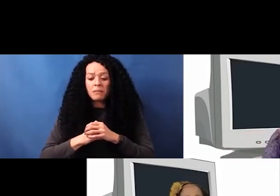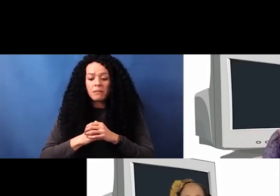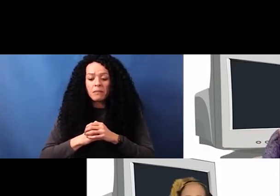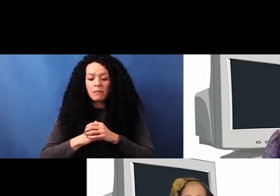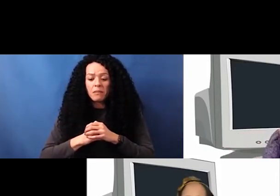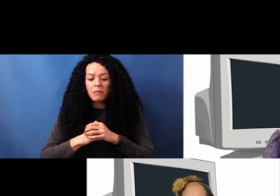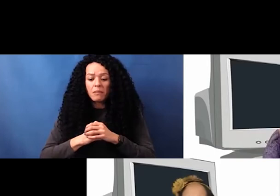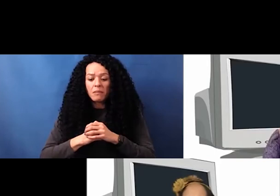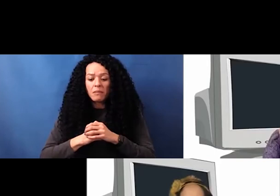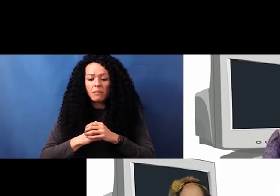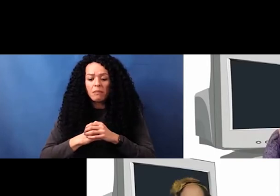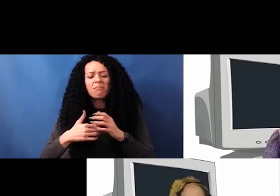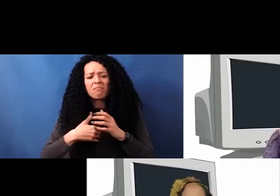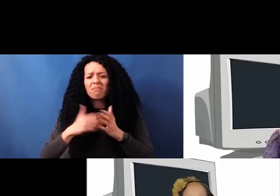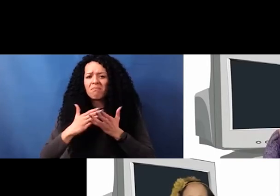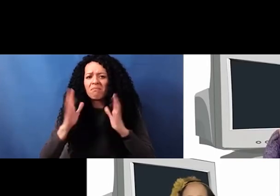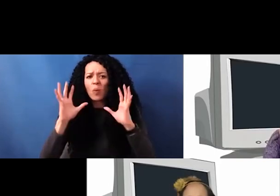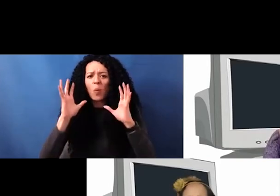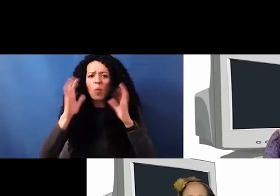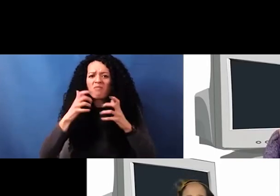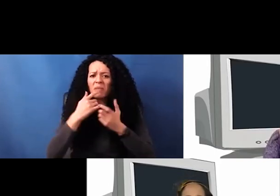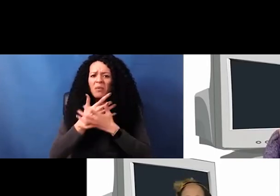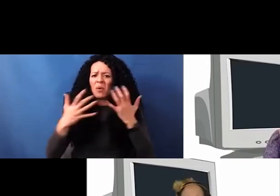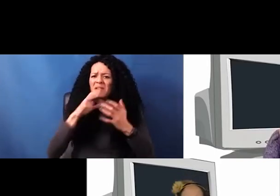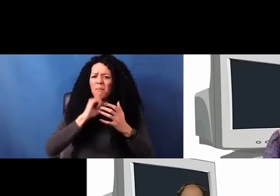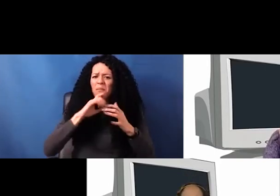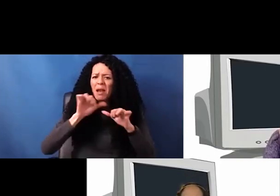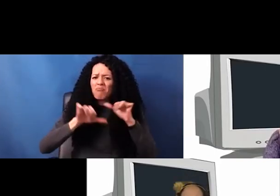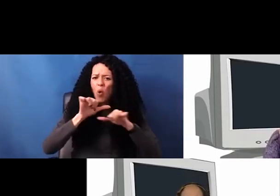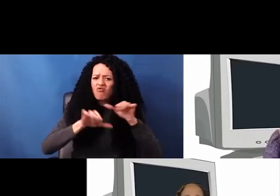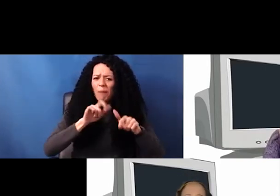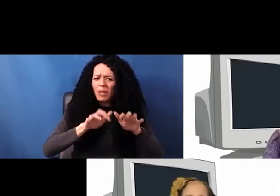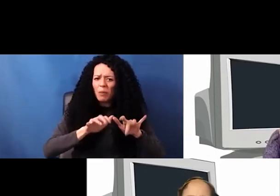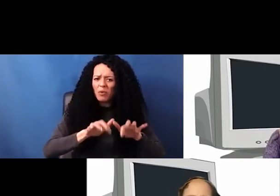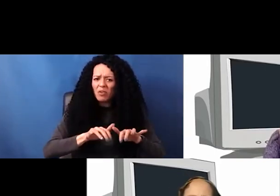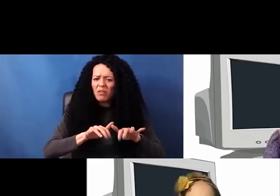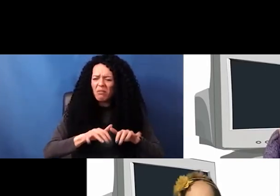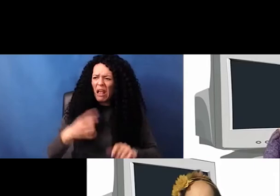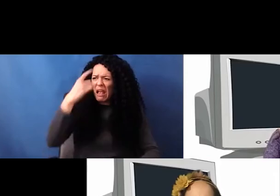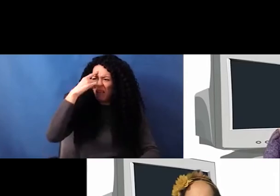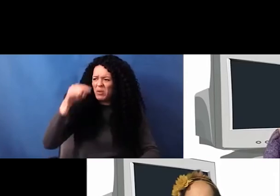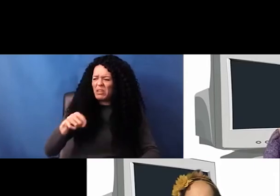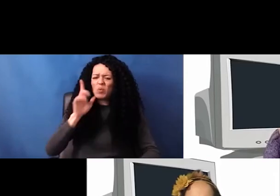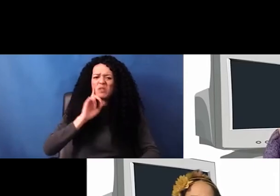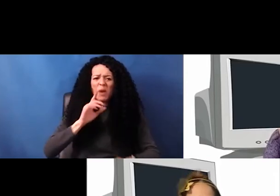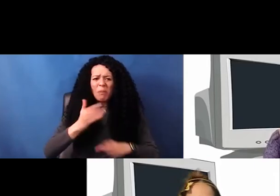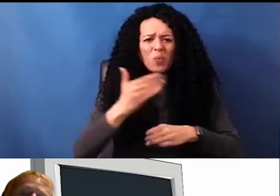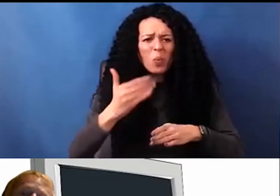I was really worried about all these men programming. I thought this was women's work.